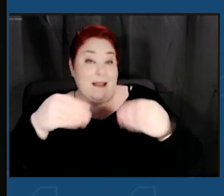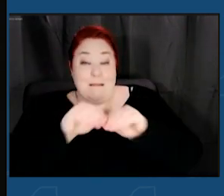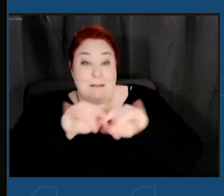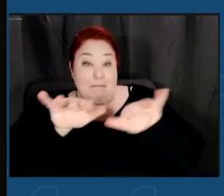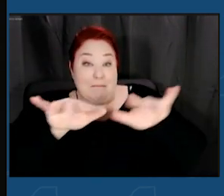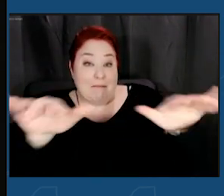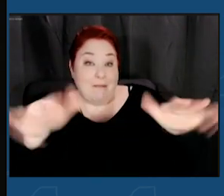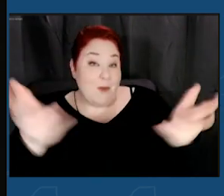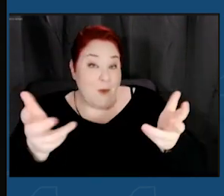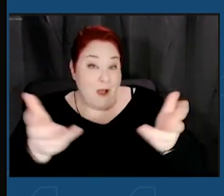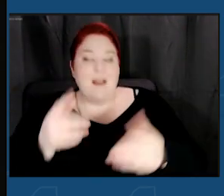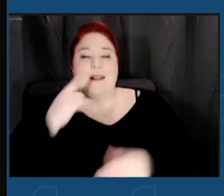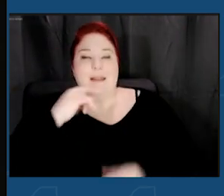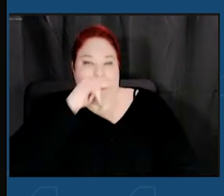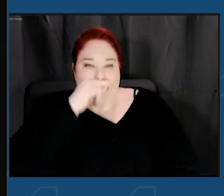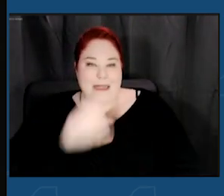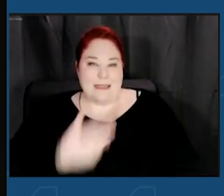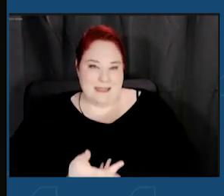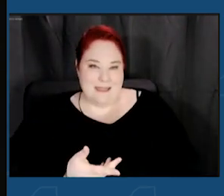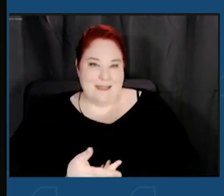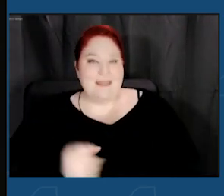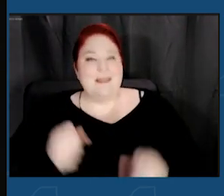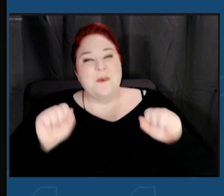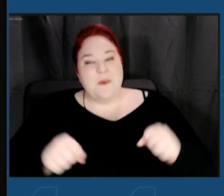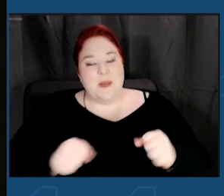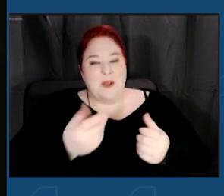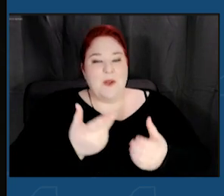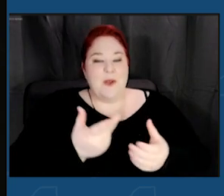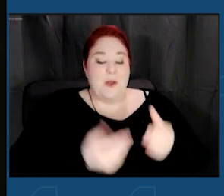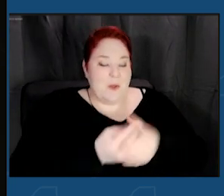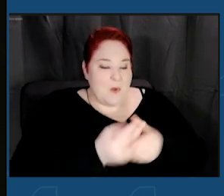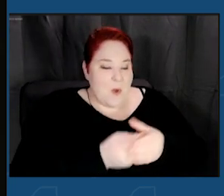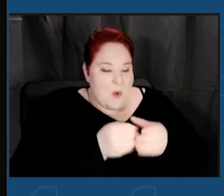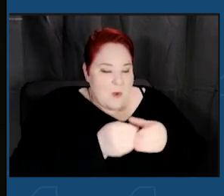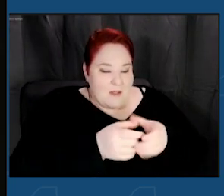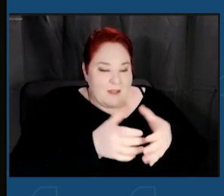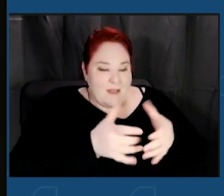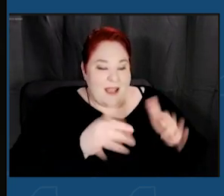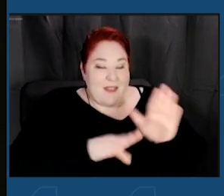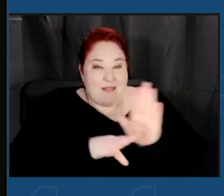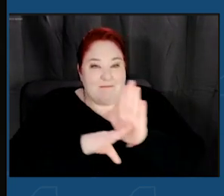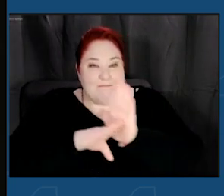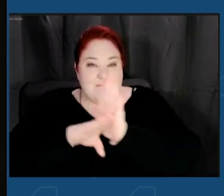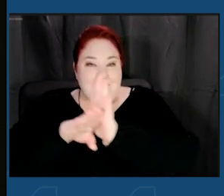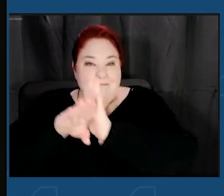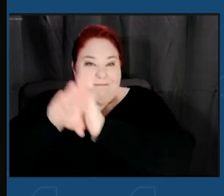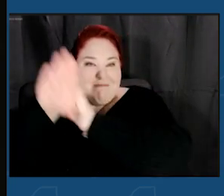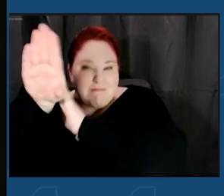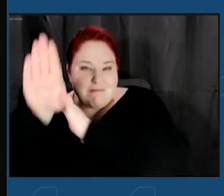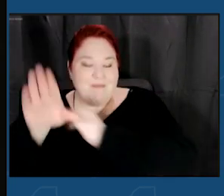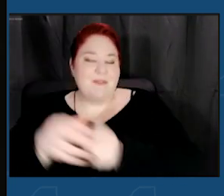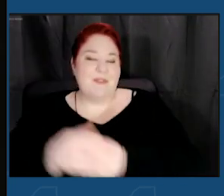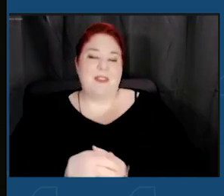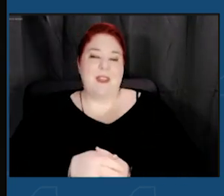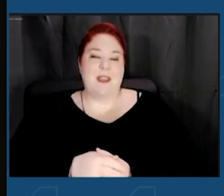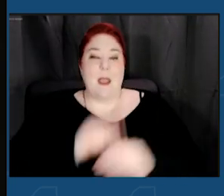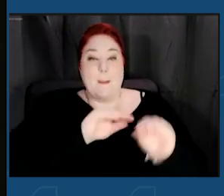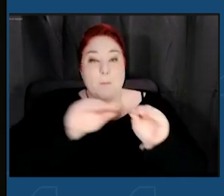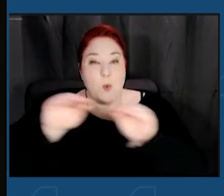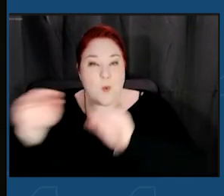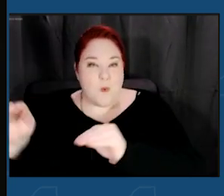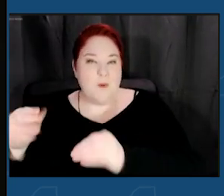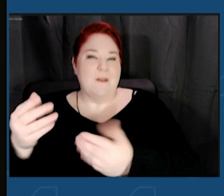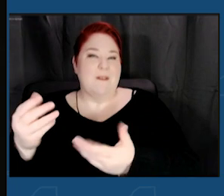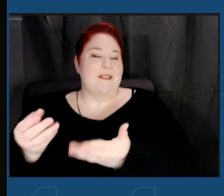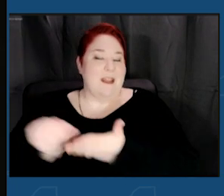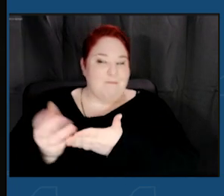trailer park like my parents and live in a little Cape Cod house, and eventually someday you get a little bigger house for all your kids. It's a good life.